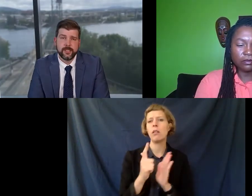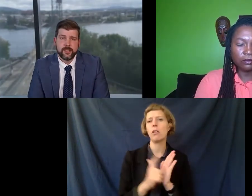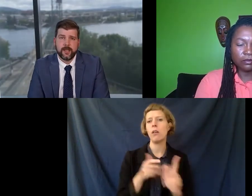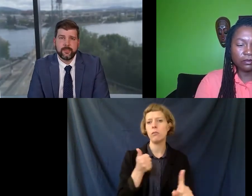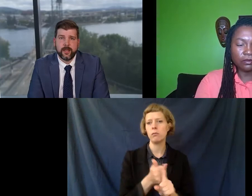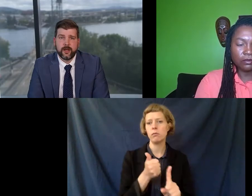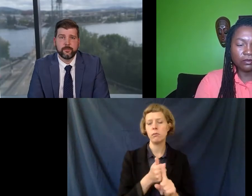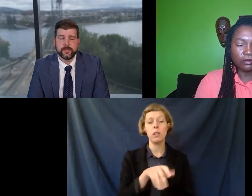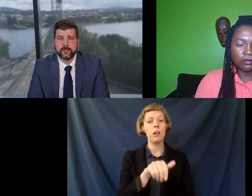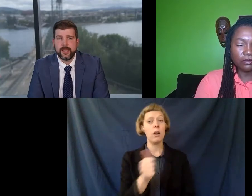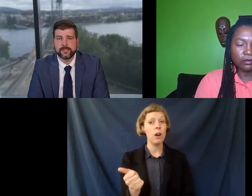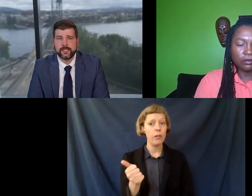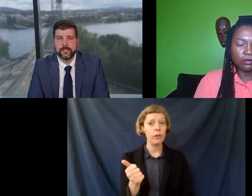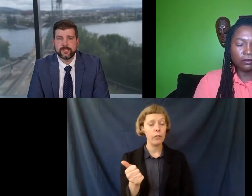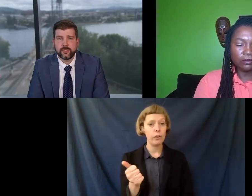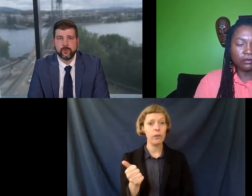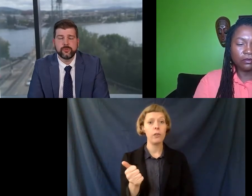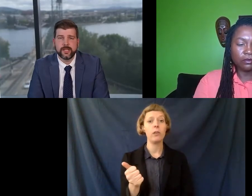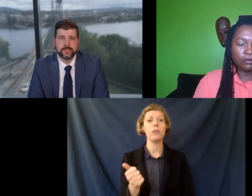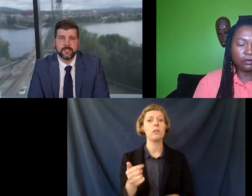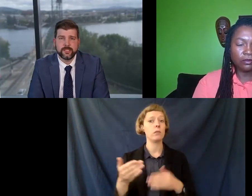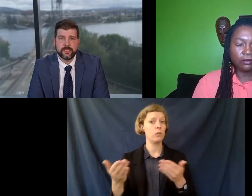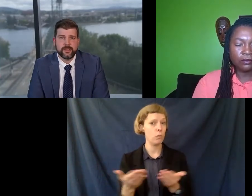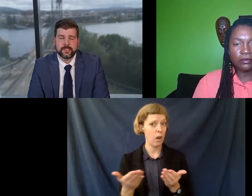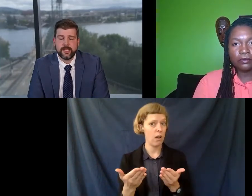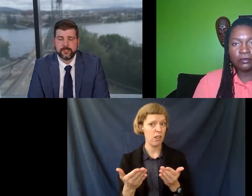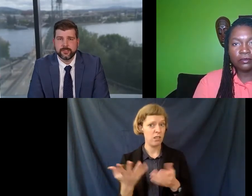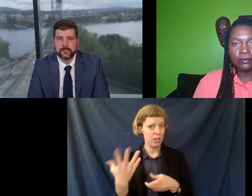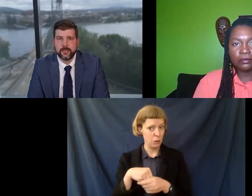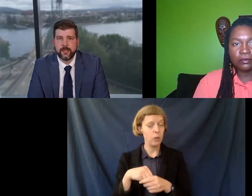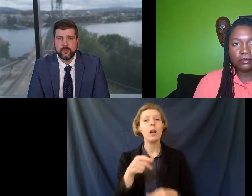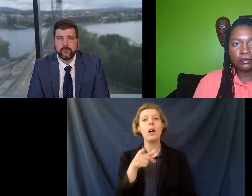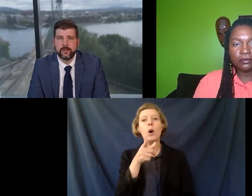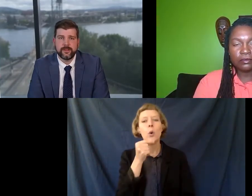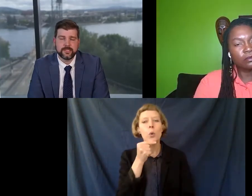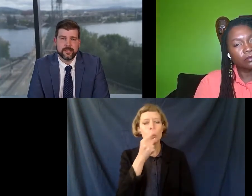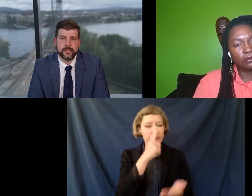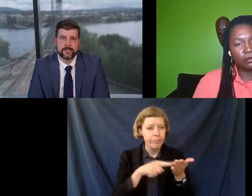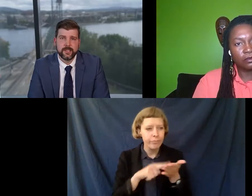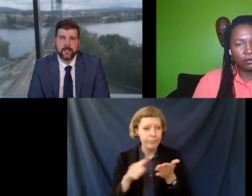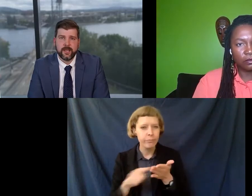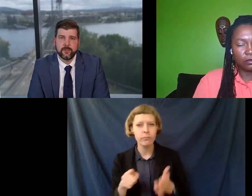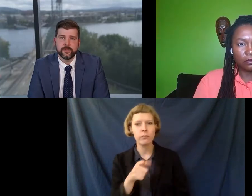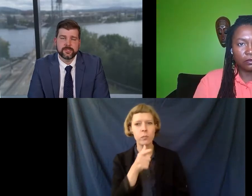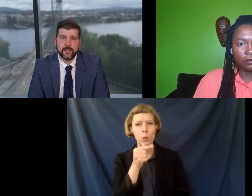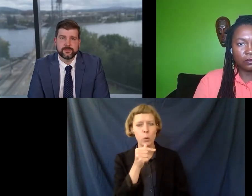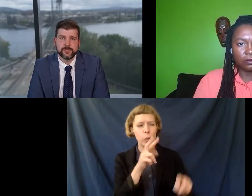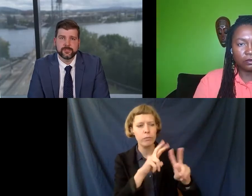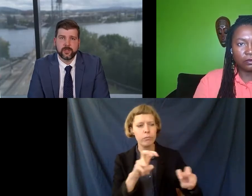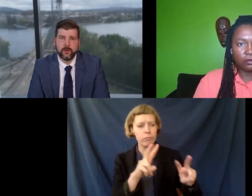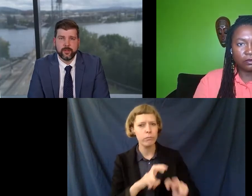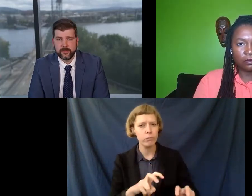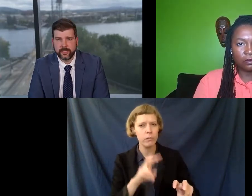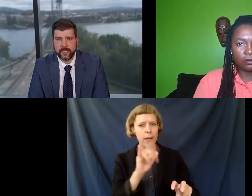challenge that ought to be addressed is who does the investigations? Who investigates the police